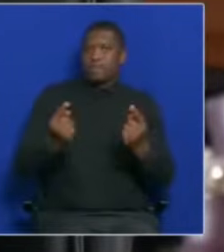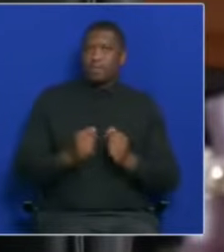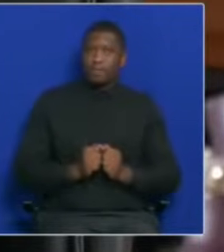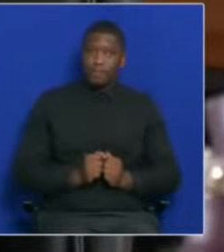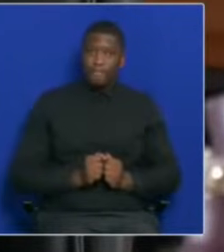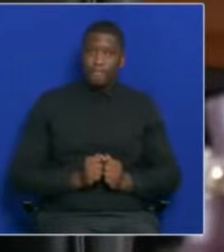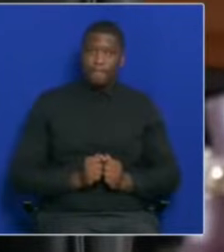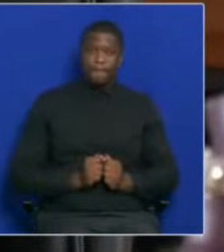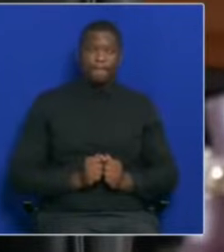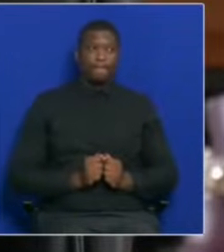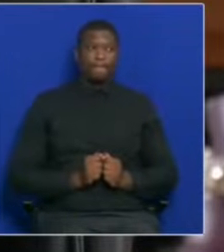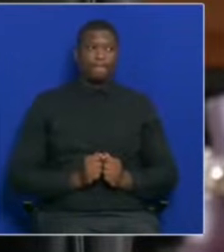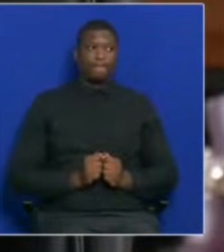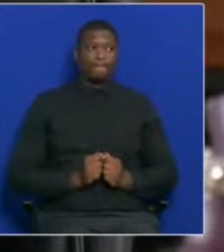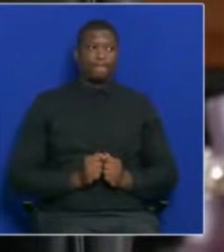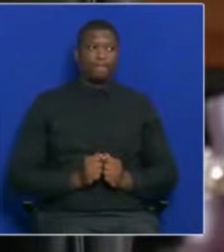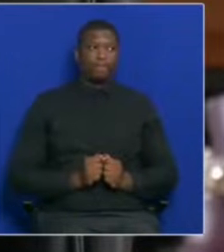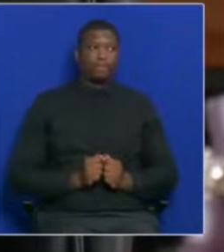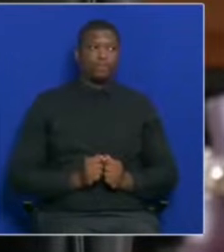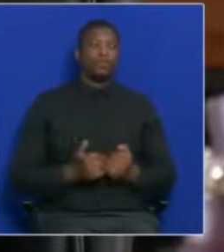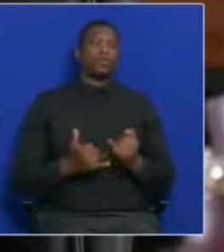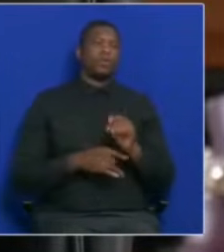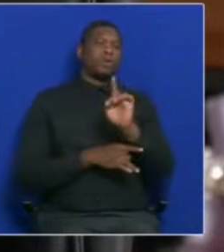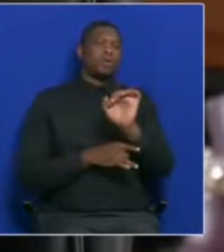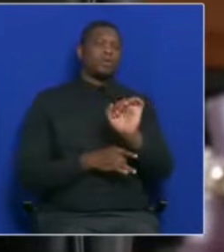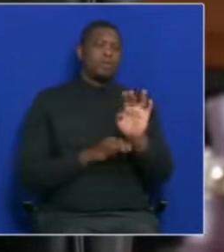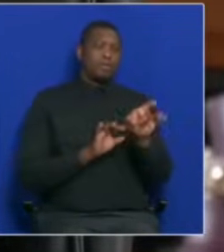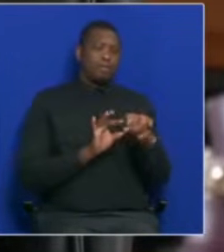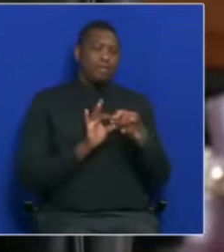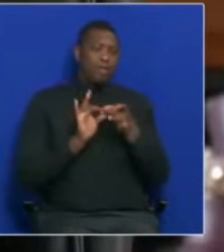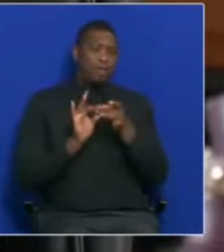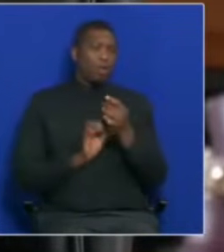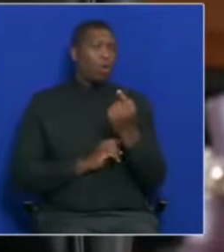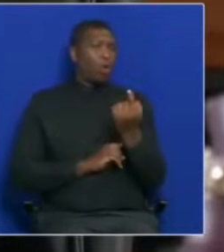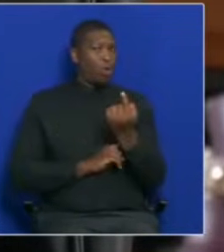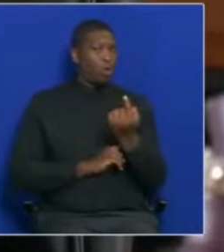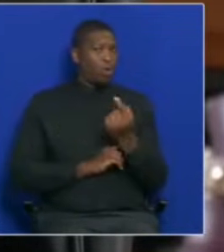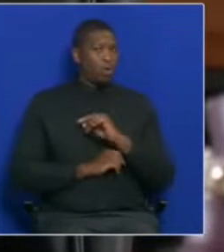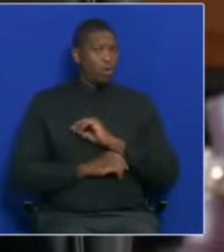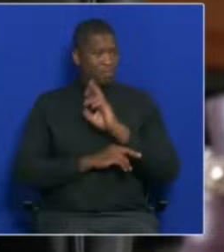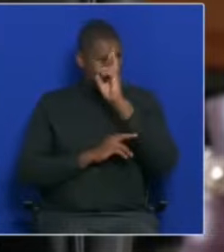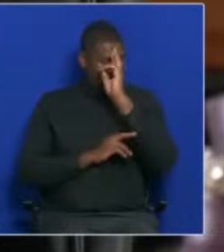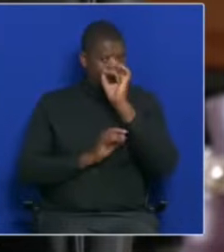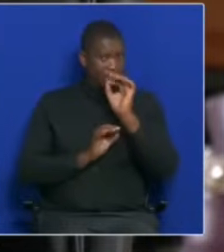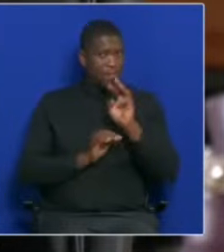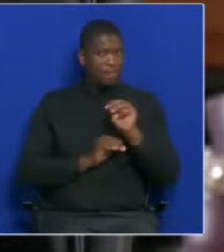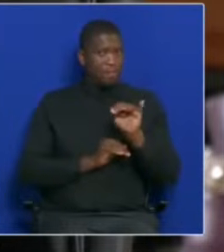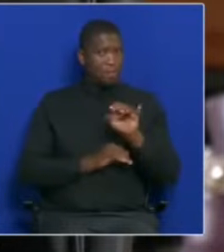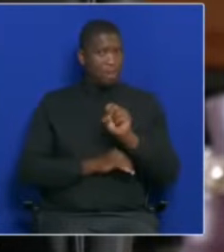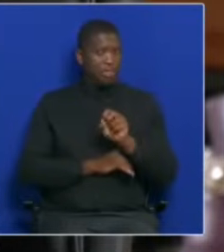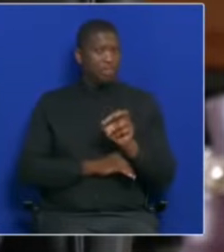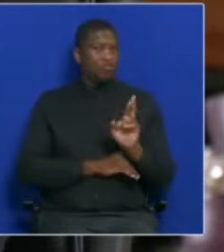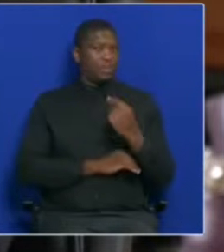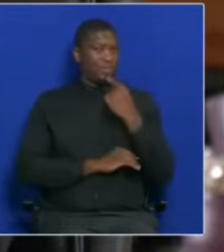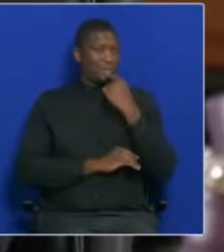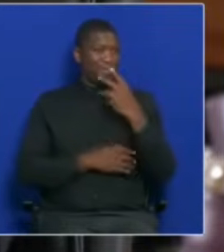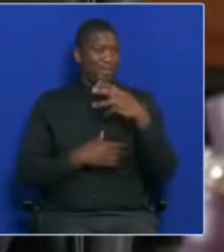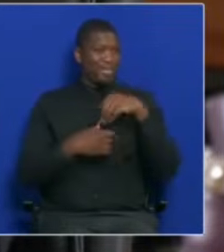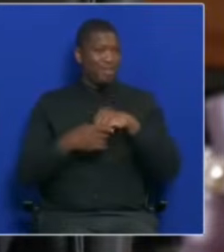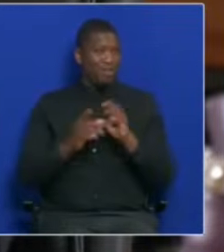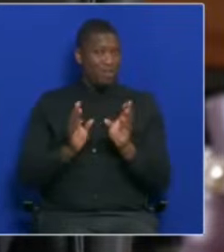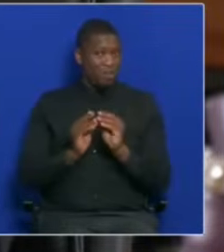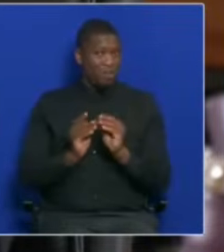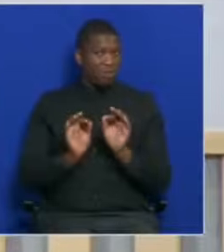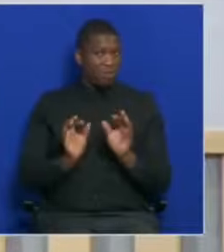And was it only related to that? Because if I recall correctly, Ms. Ramsamy said she was also part of this meeting. Was it only about